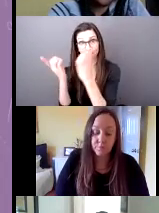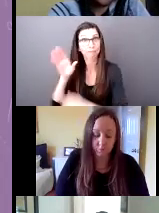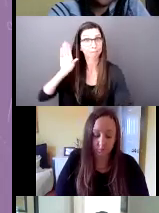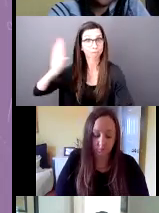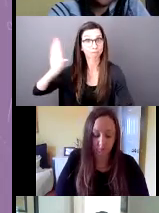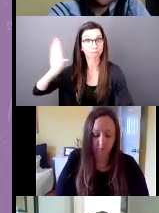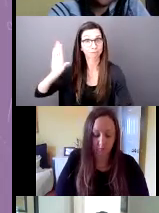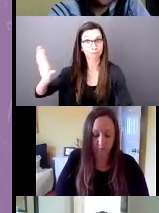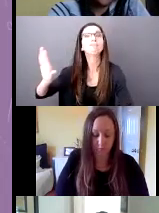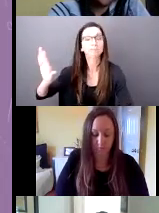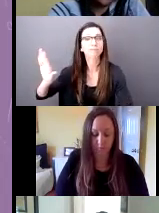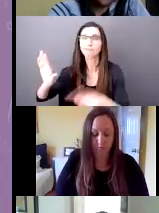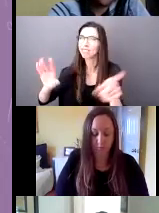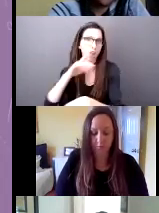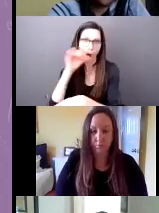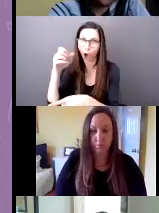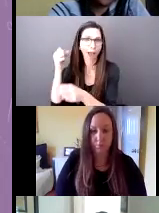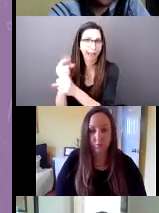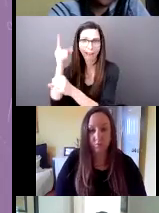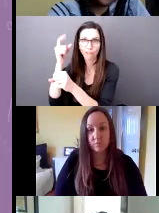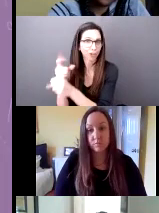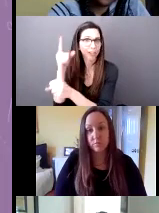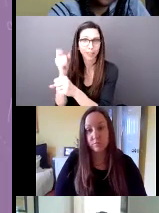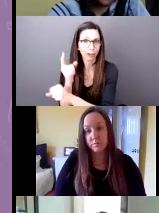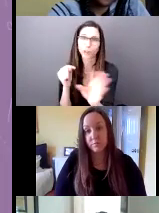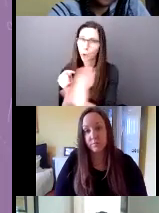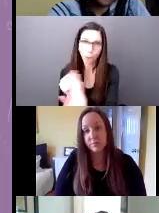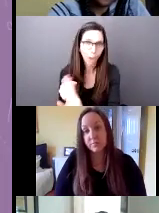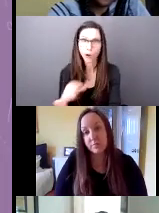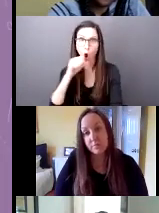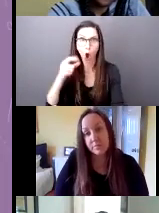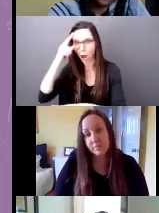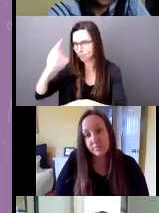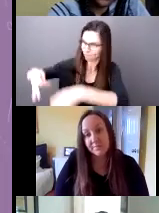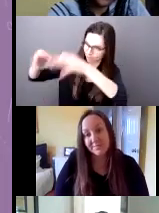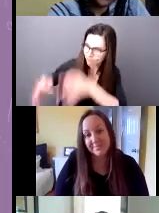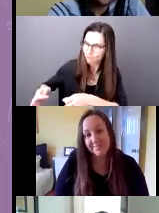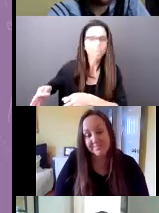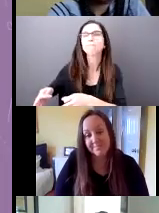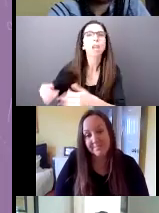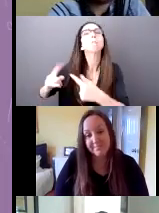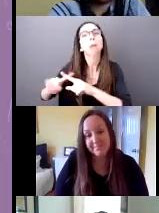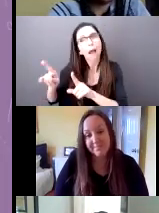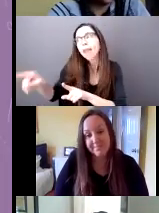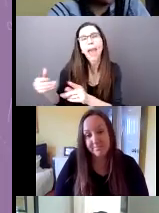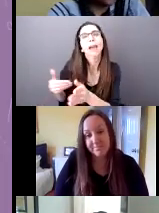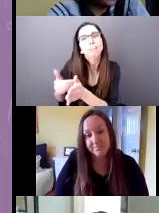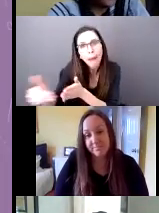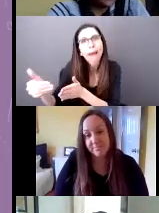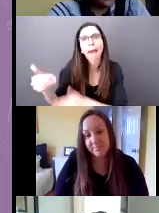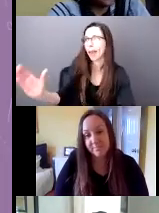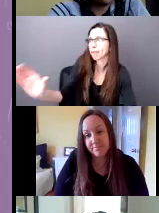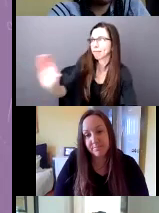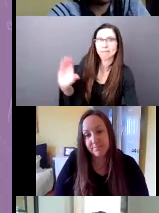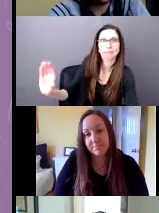it's not annualized funding, but we have been receiving some funding to keep us going. Yeah, and there are years when we don't receive